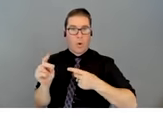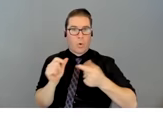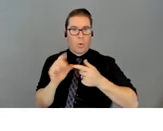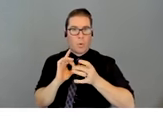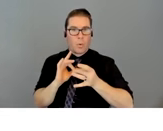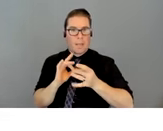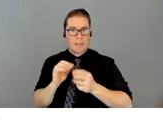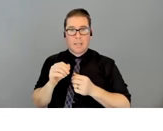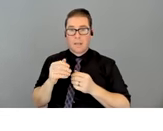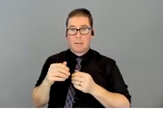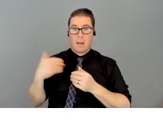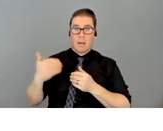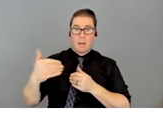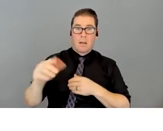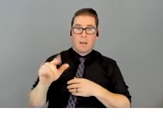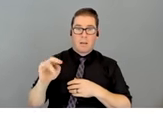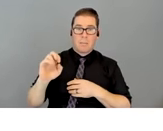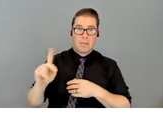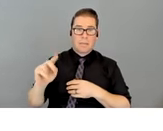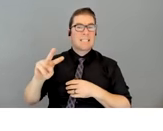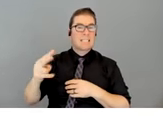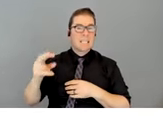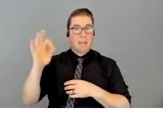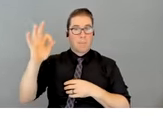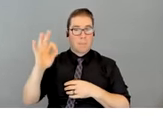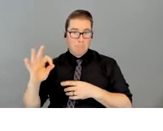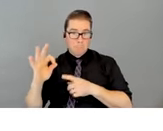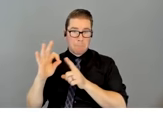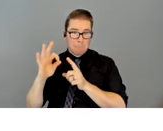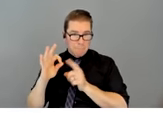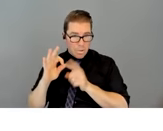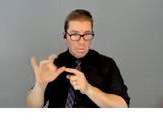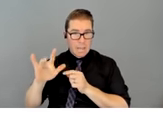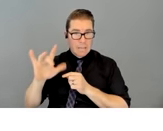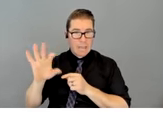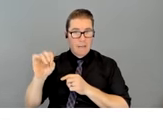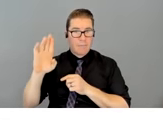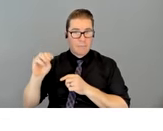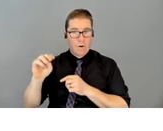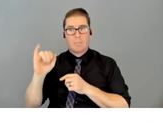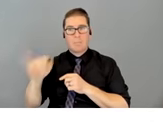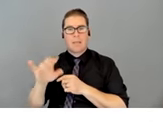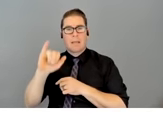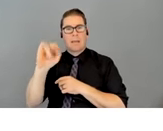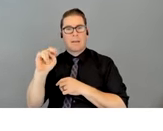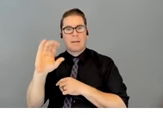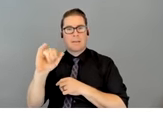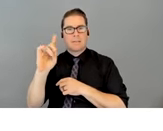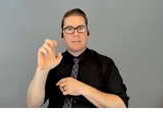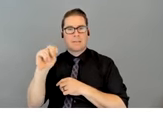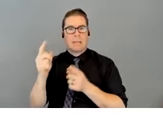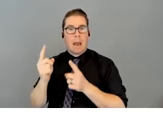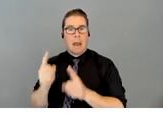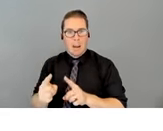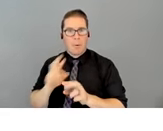bullet is behavior report form. When you click that form, the incident reporting form shows up. The first thing it's going to ask